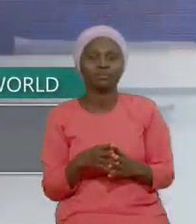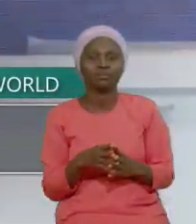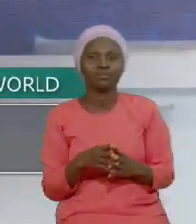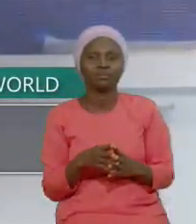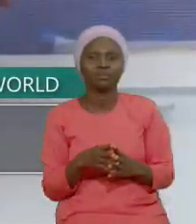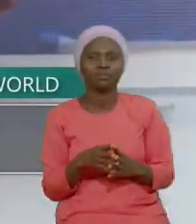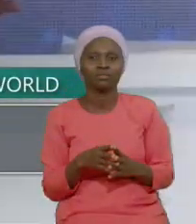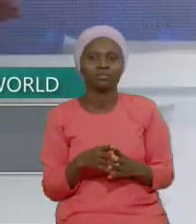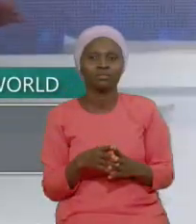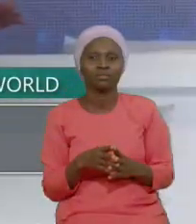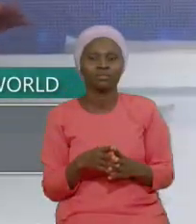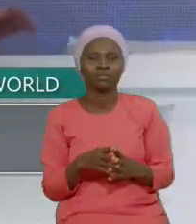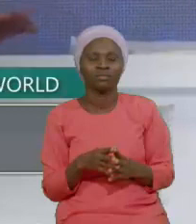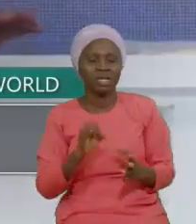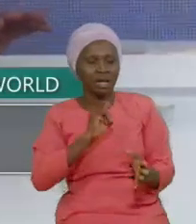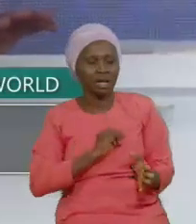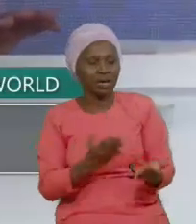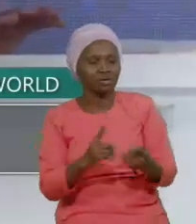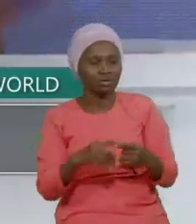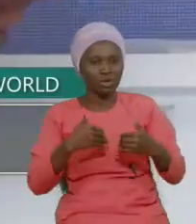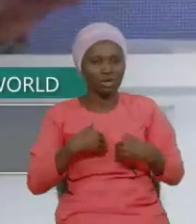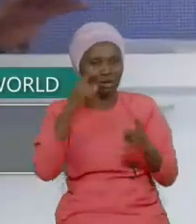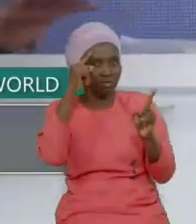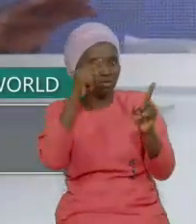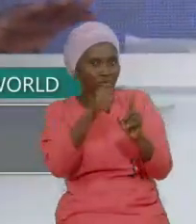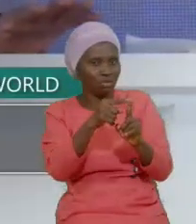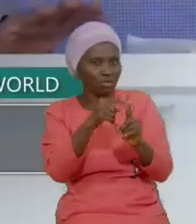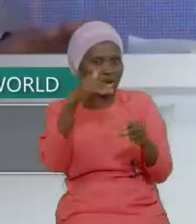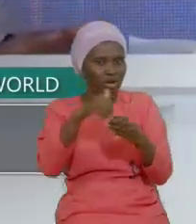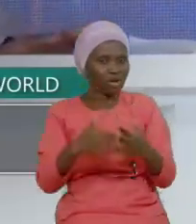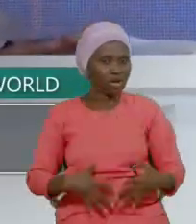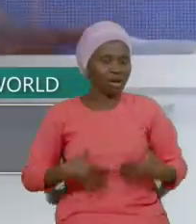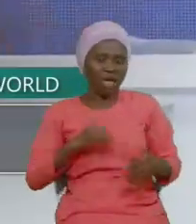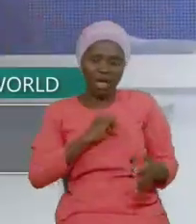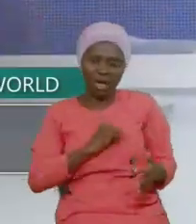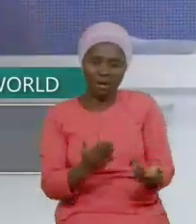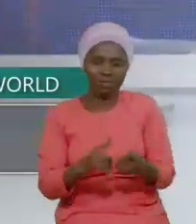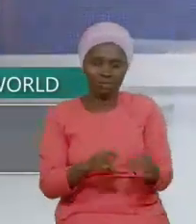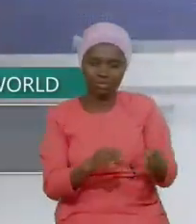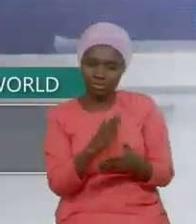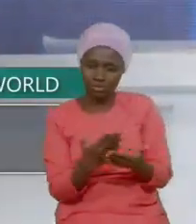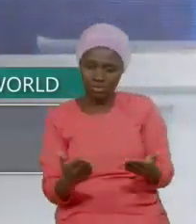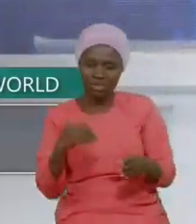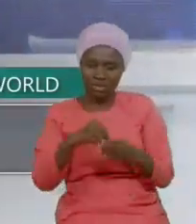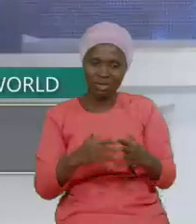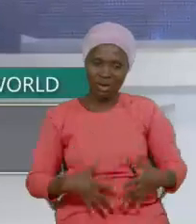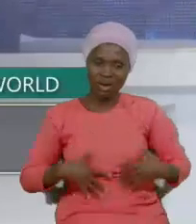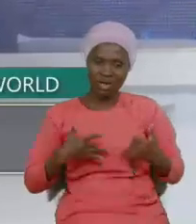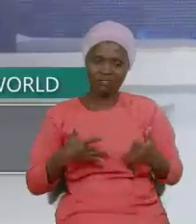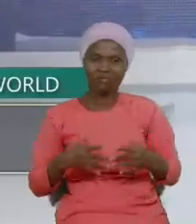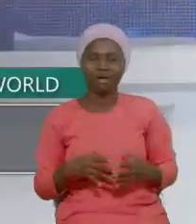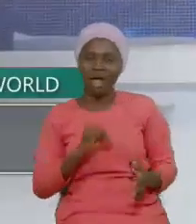I want to have a goal in life. I want to do something in life. I want to